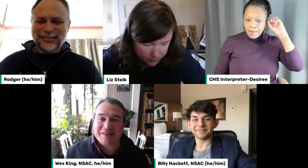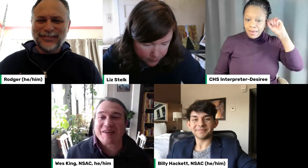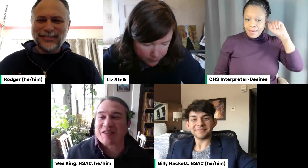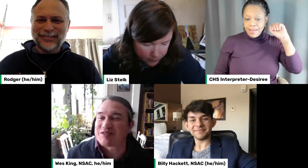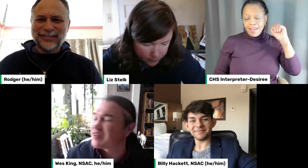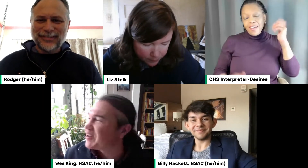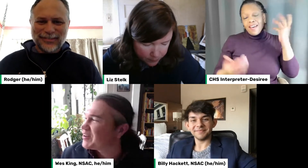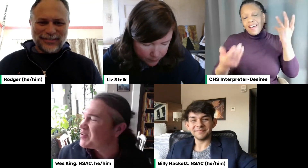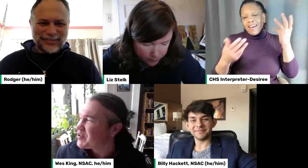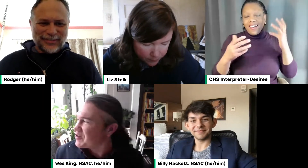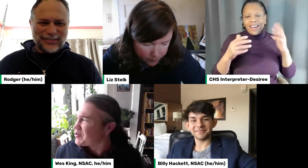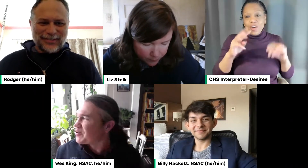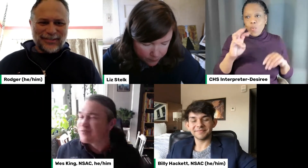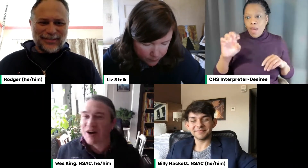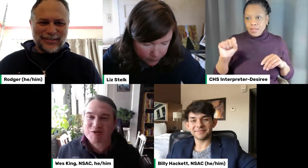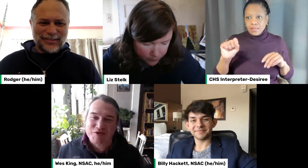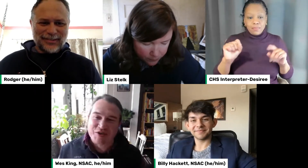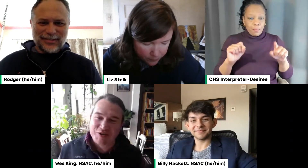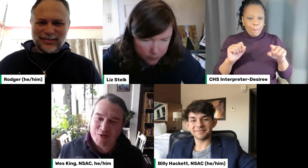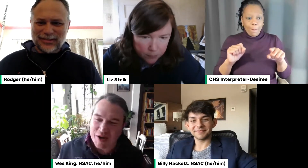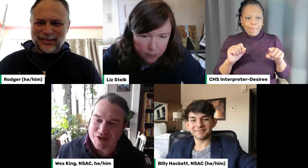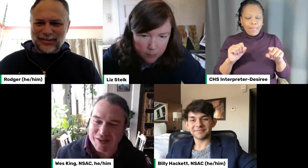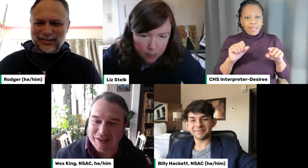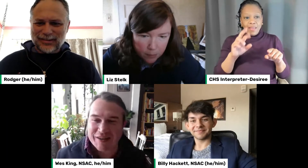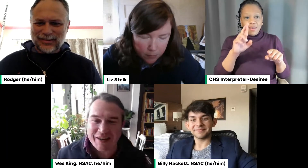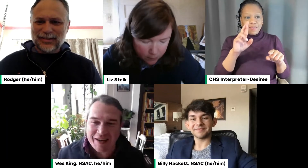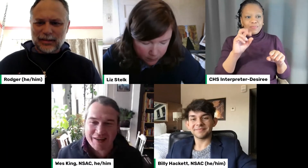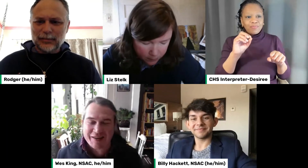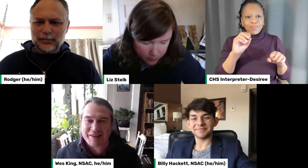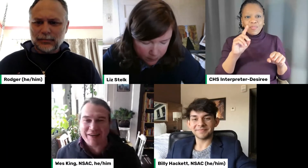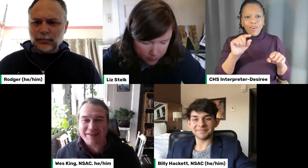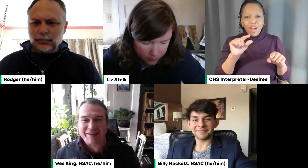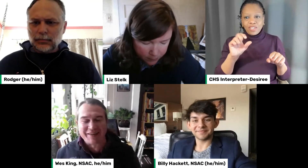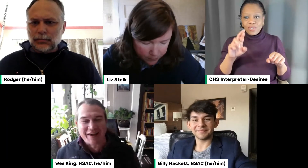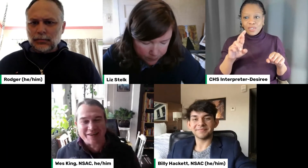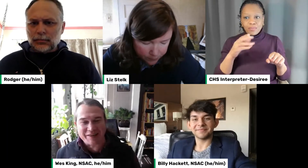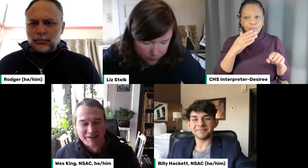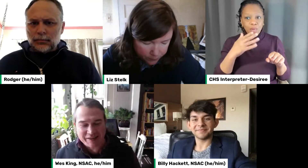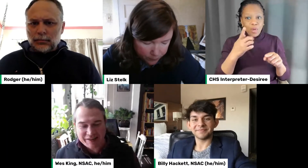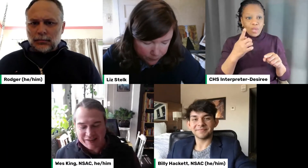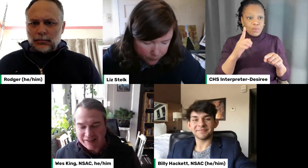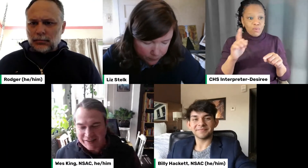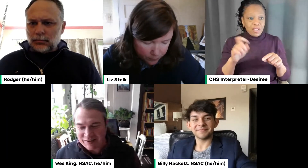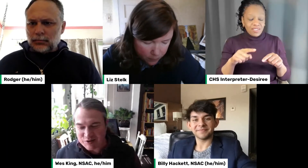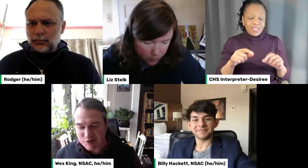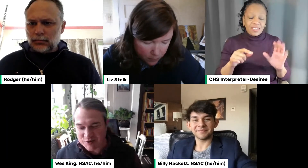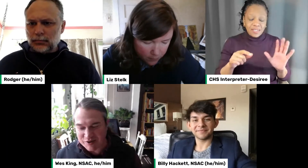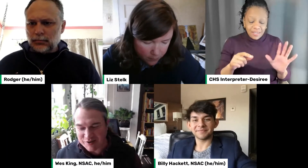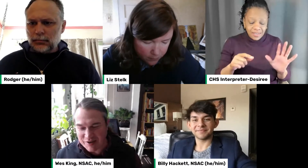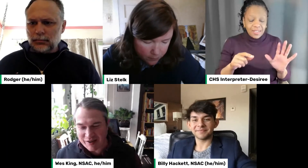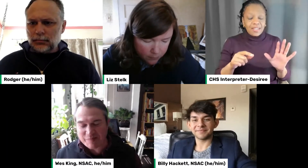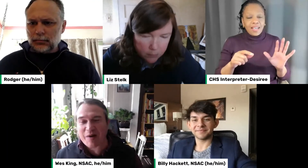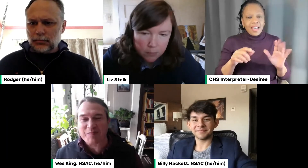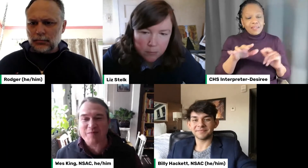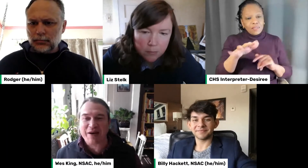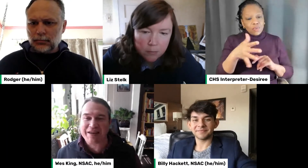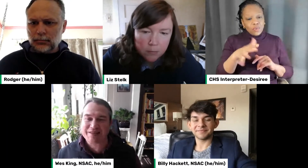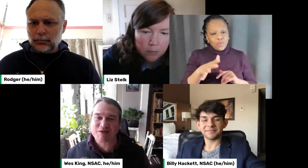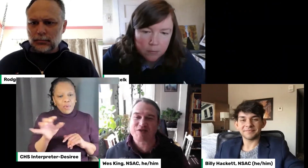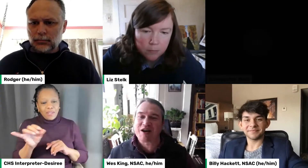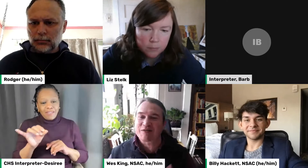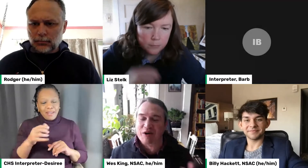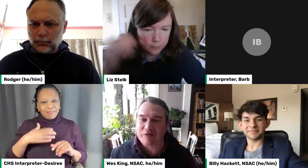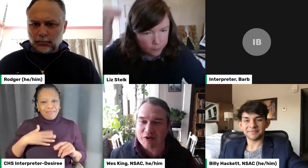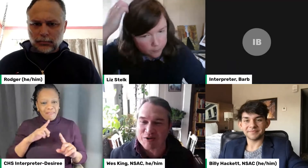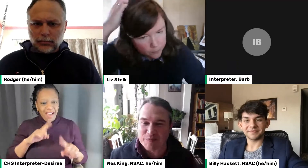I mean, it's Roger. It's a good question, and it like it's sort of like my